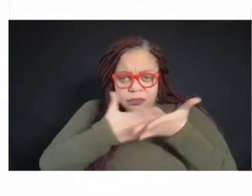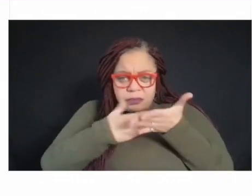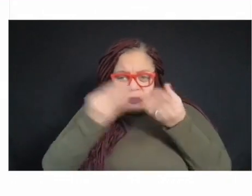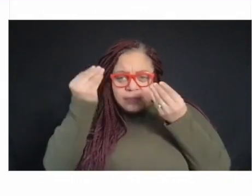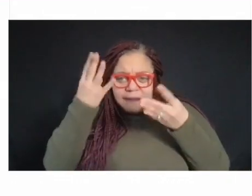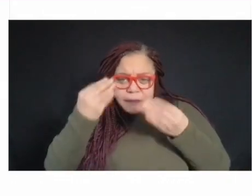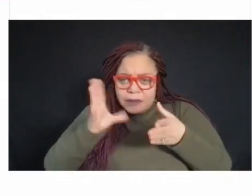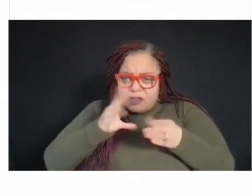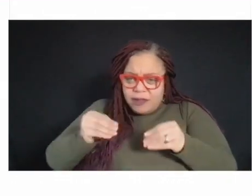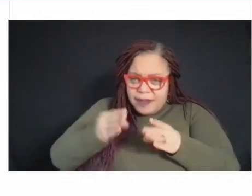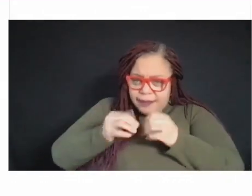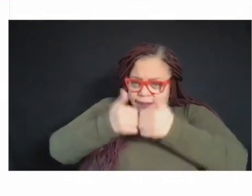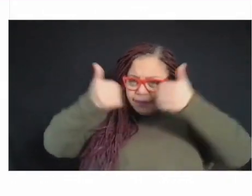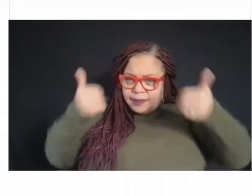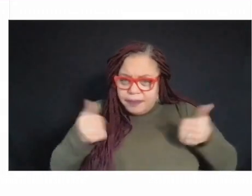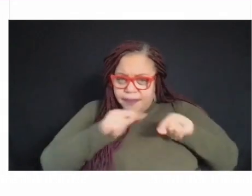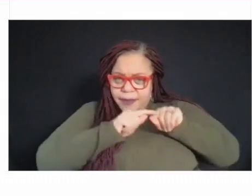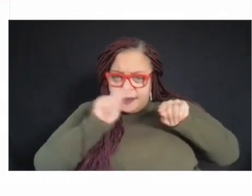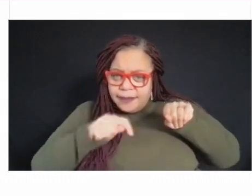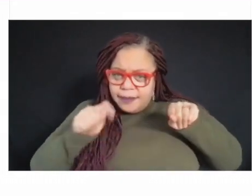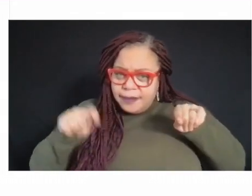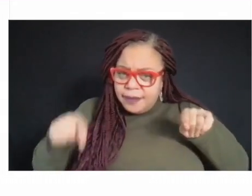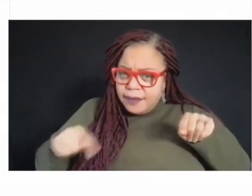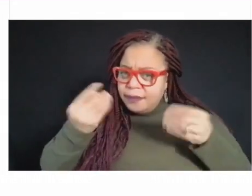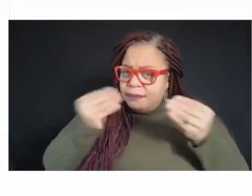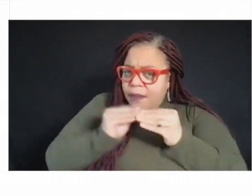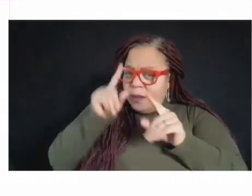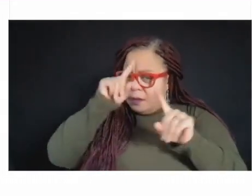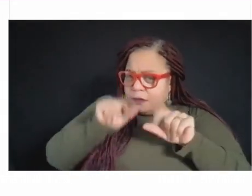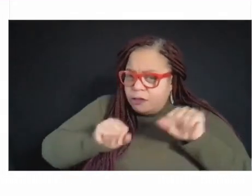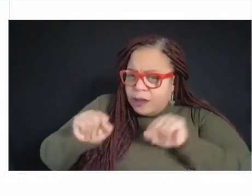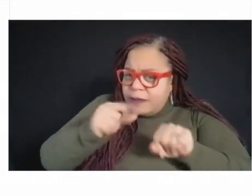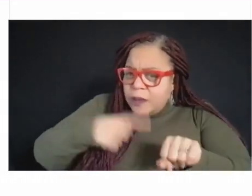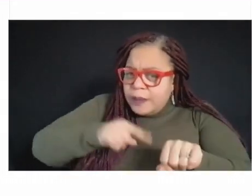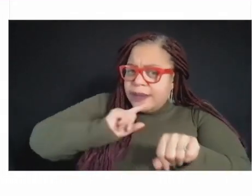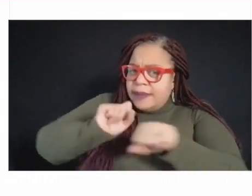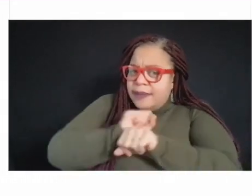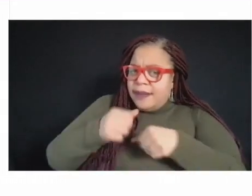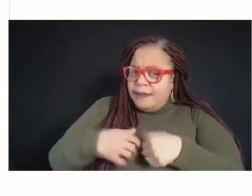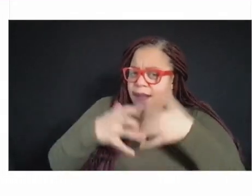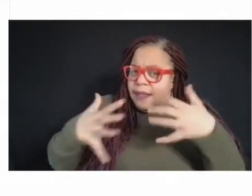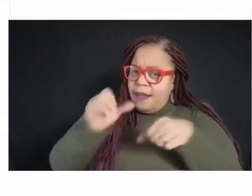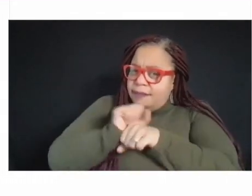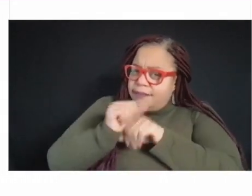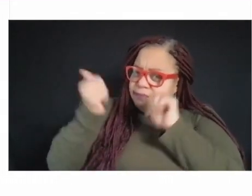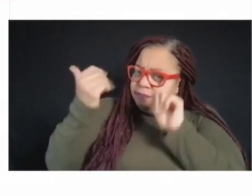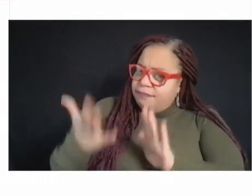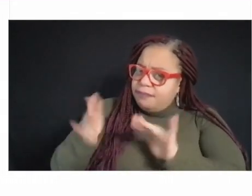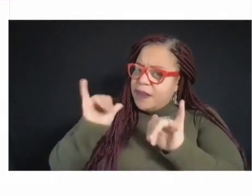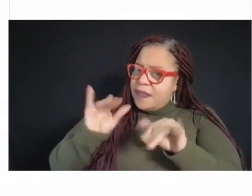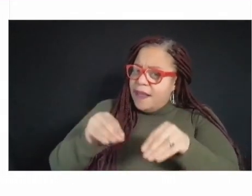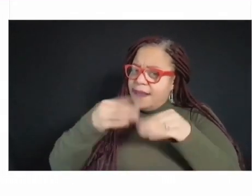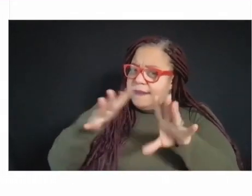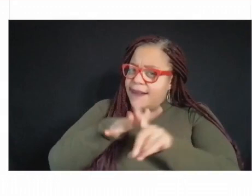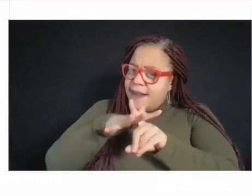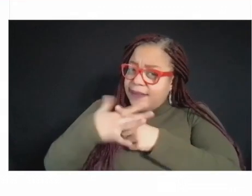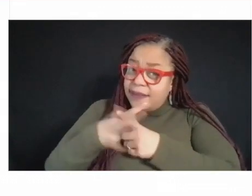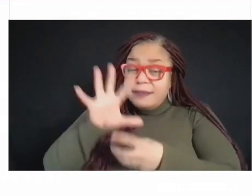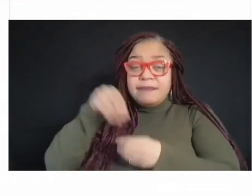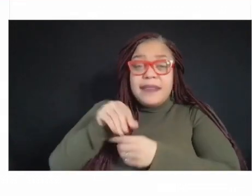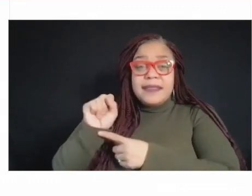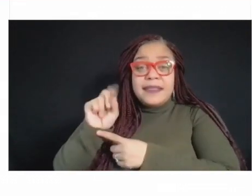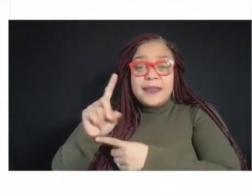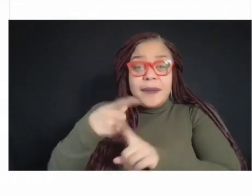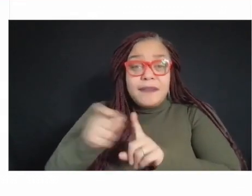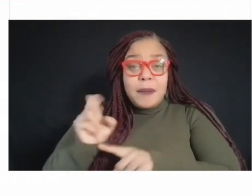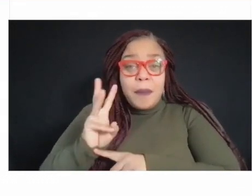applied in working to address a given context in San Diego from Wilma. And then to think about the role of public health communicators